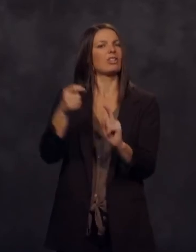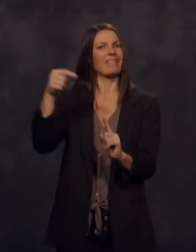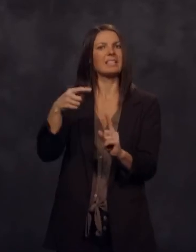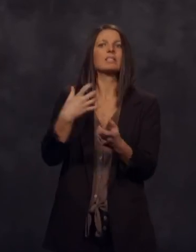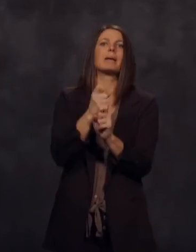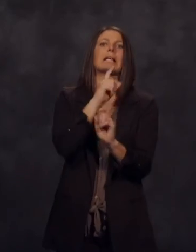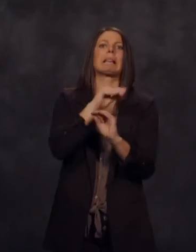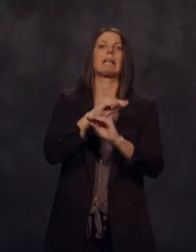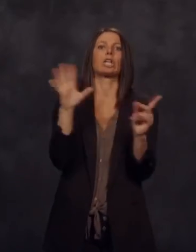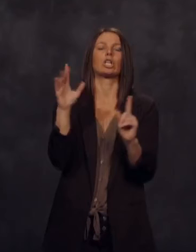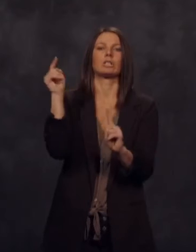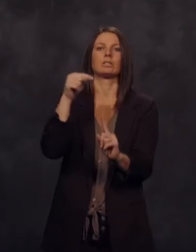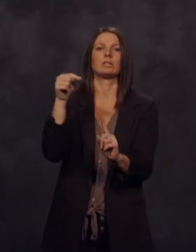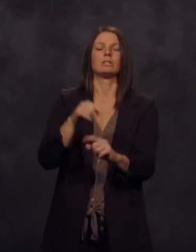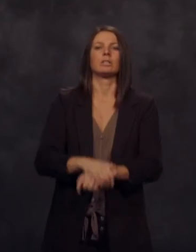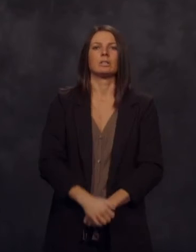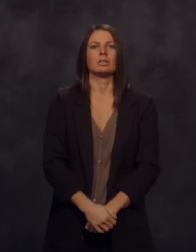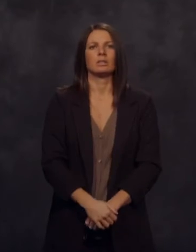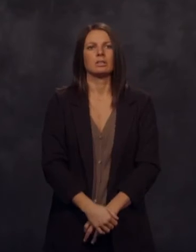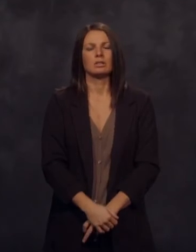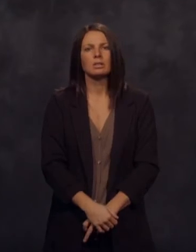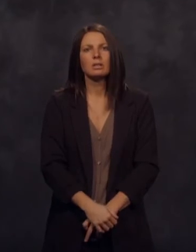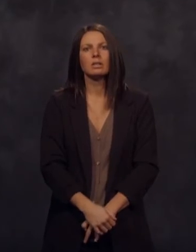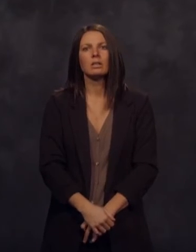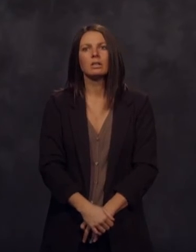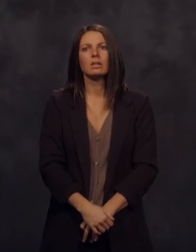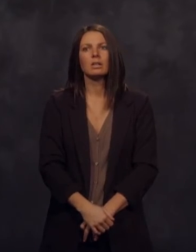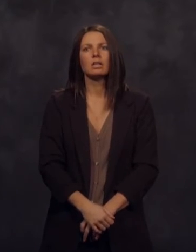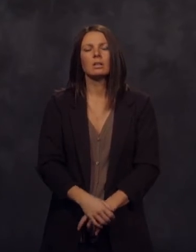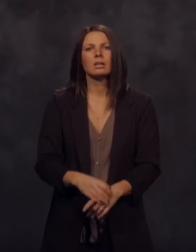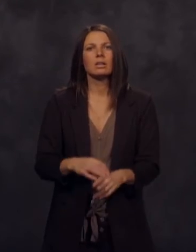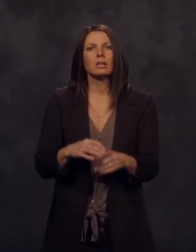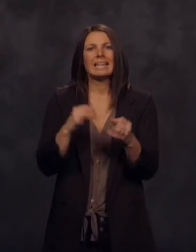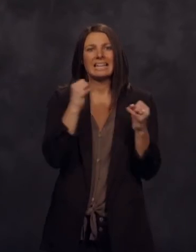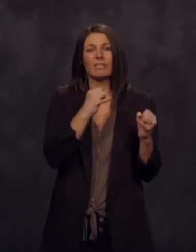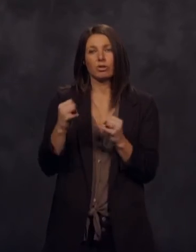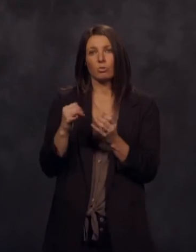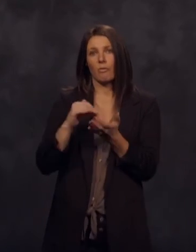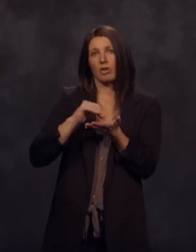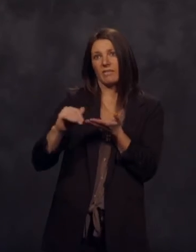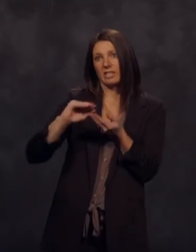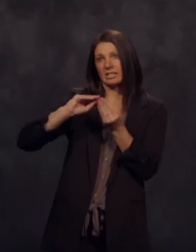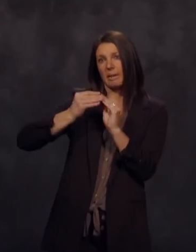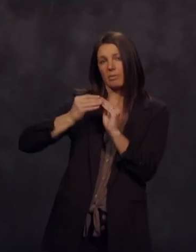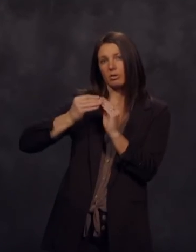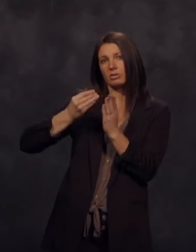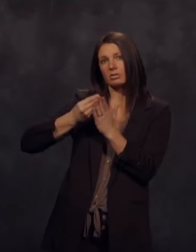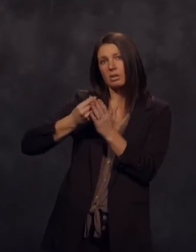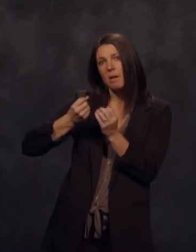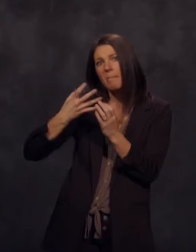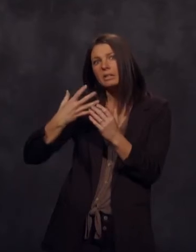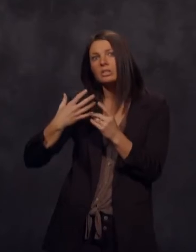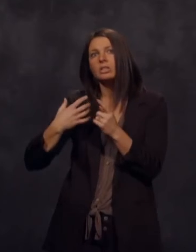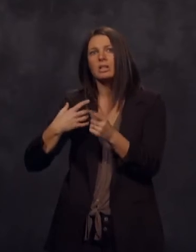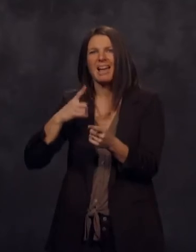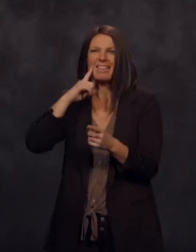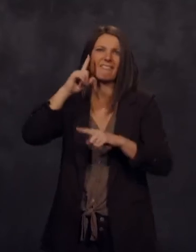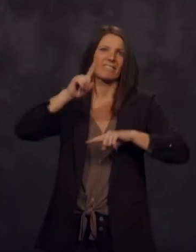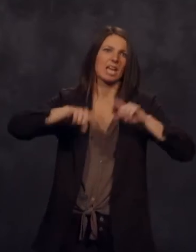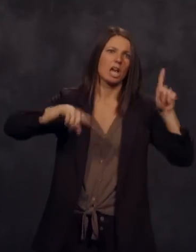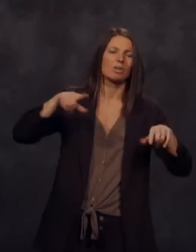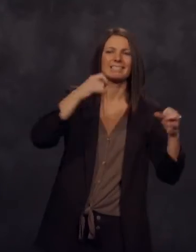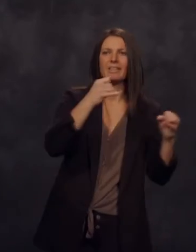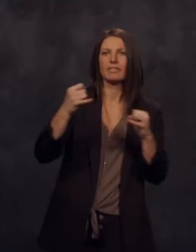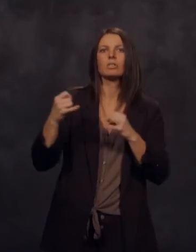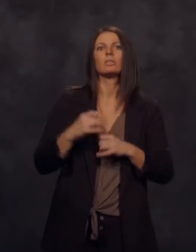make it clear. Yeah. And the individual forgiveness amounts, and any idea what we're talking about here per person? I'm sure it varies per person. No,